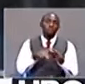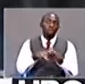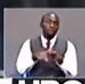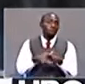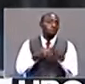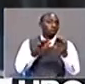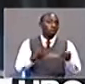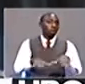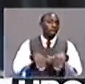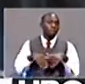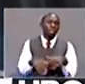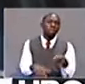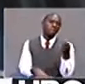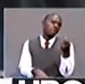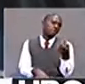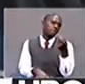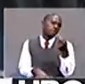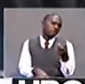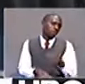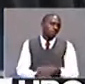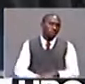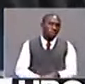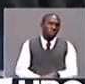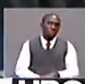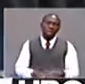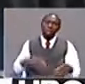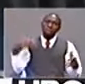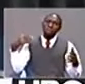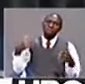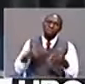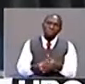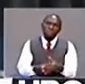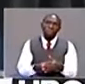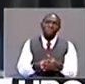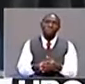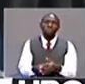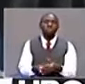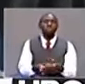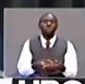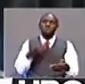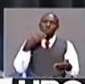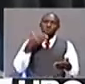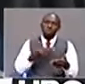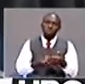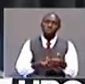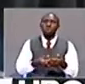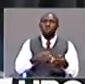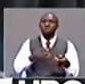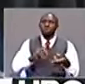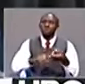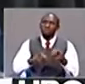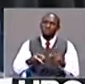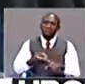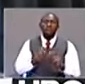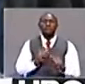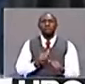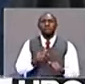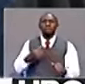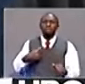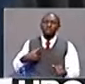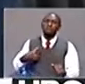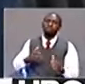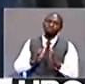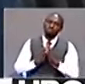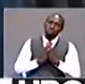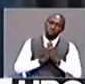of parliament, very few, who have been moving the archbishop on every Good Friday for the public way of the cross. And I've